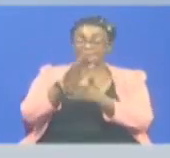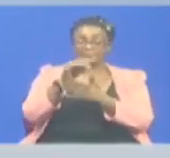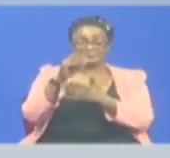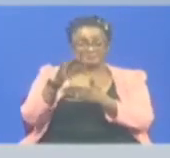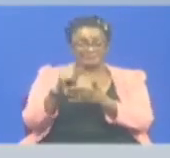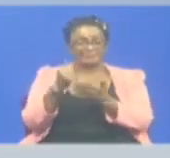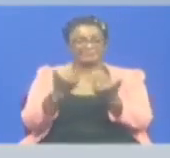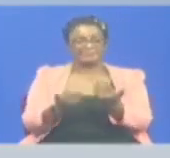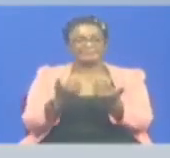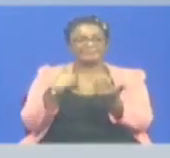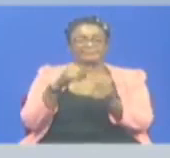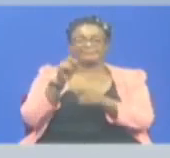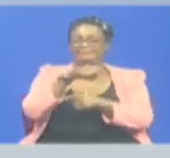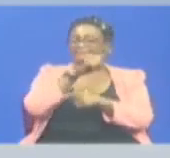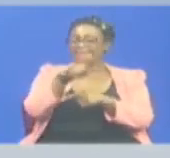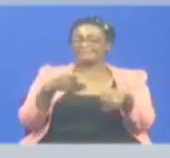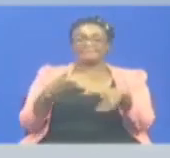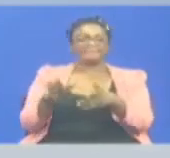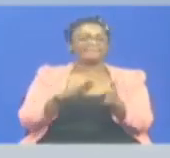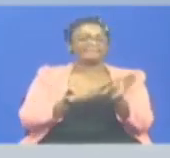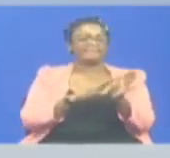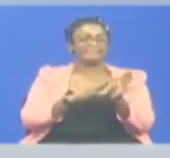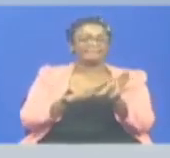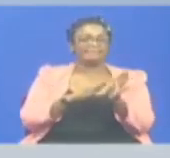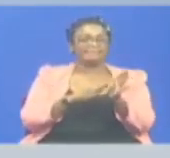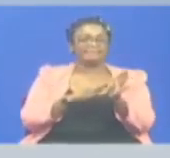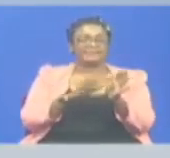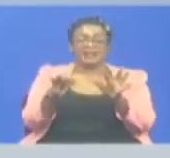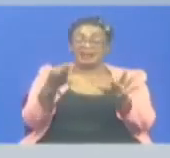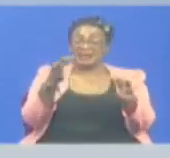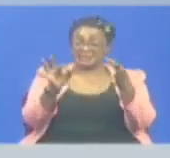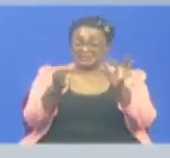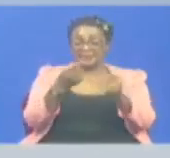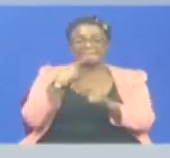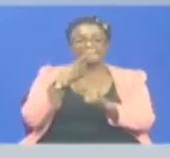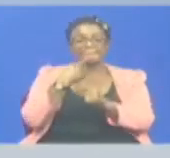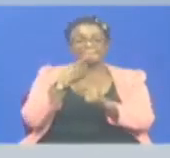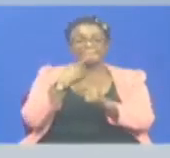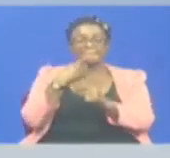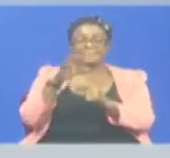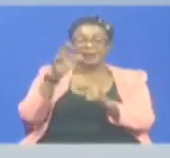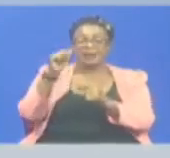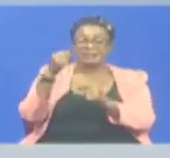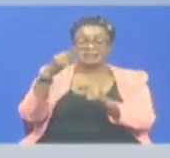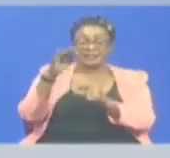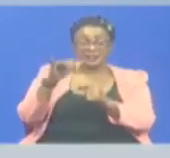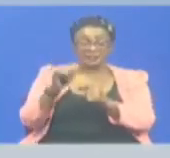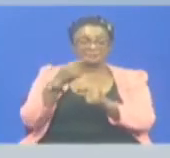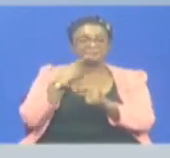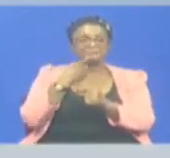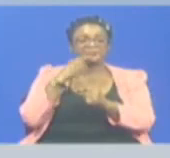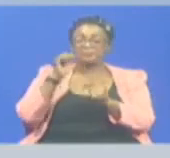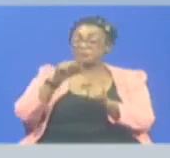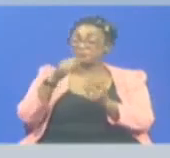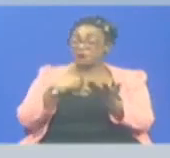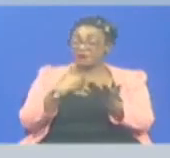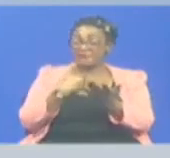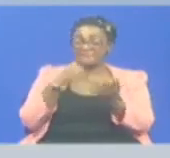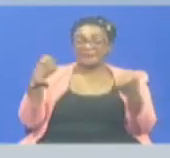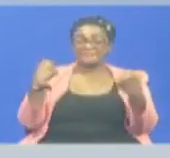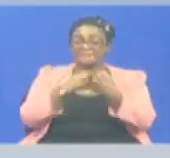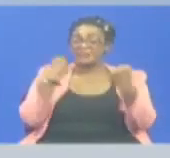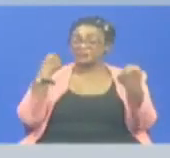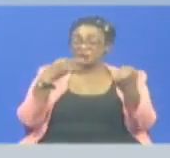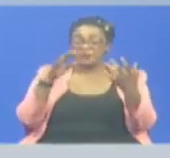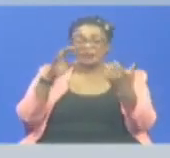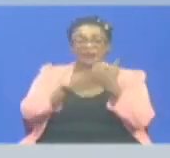in the wrong direction. Analysts at audit firm Ernst & Young say the move is likely to have an adverse impact on the country's